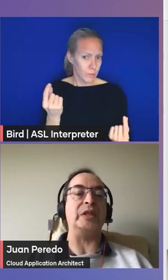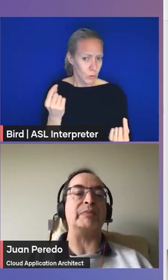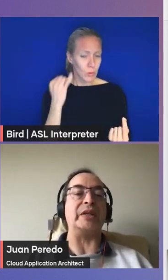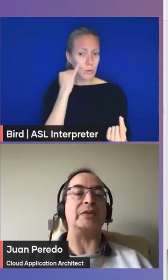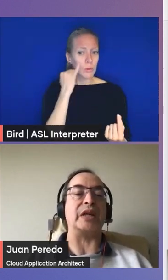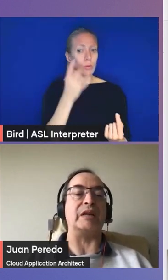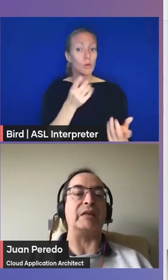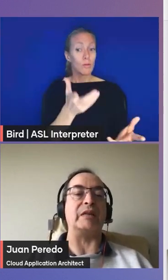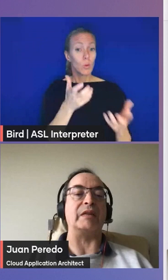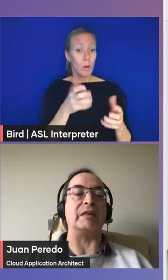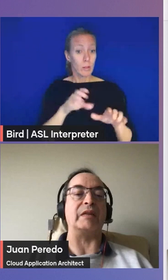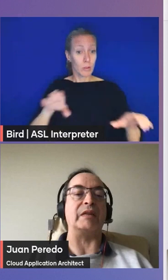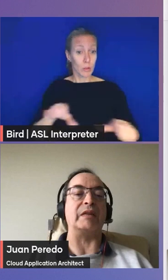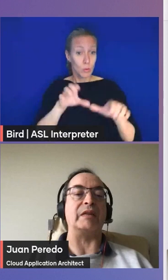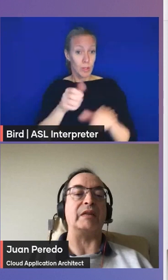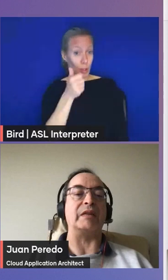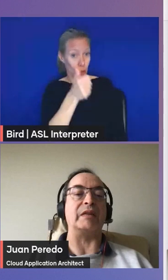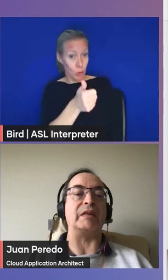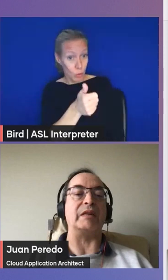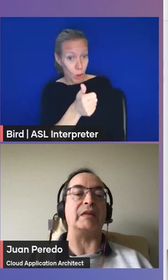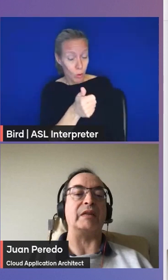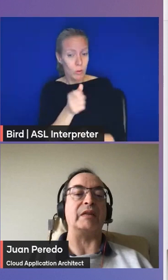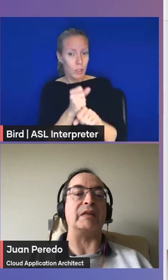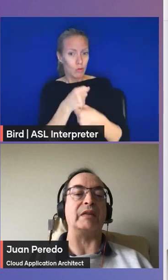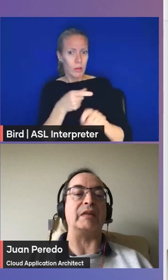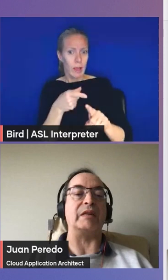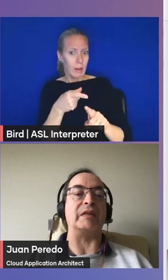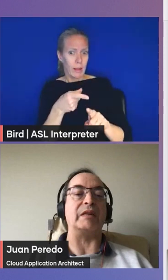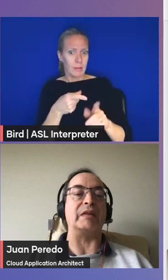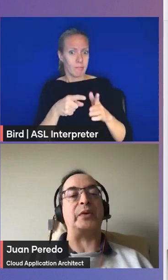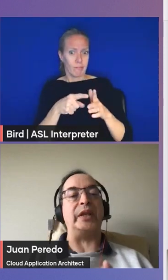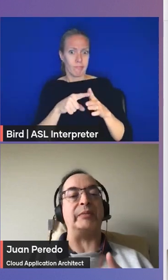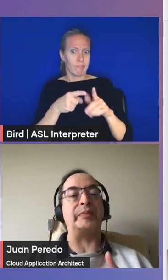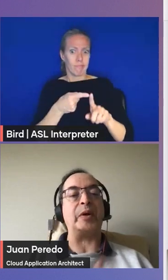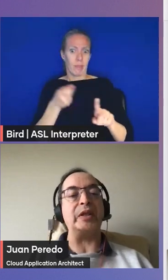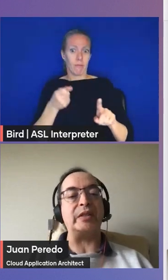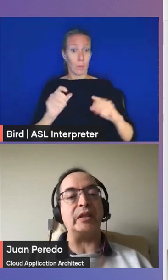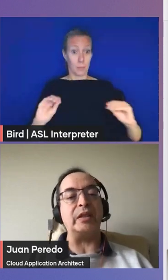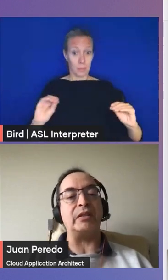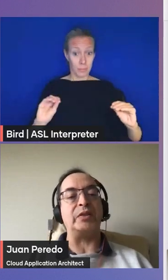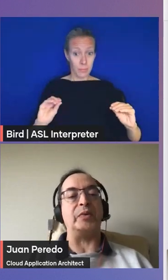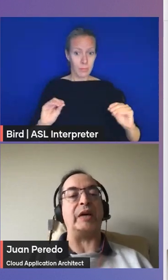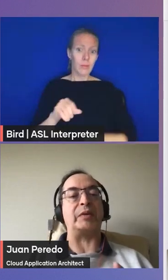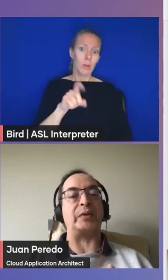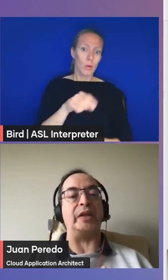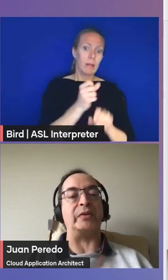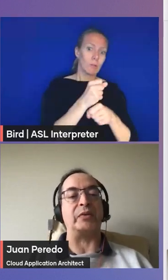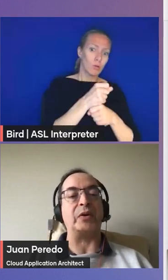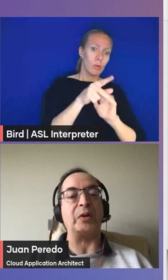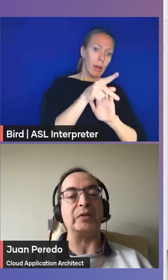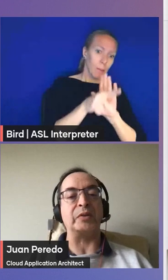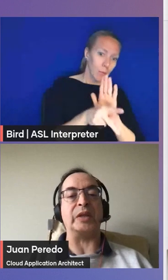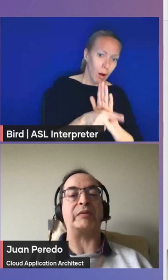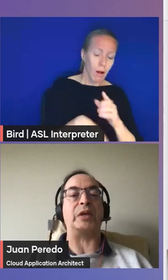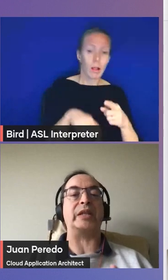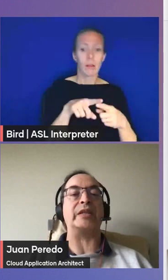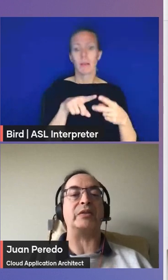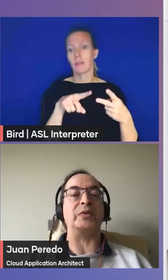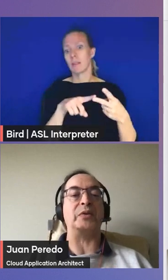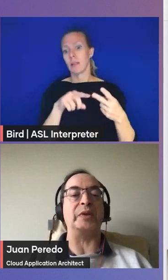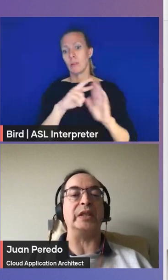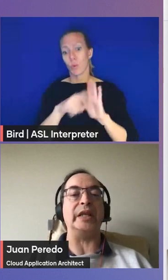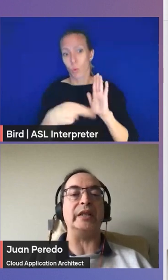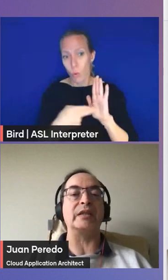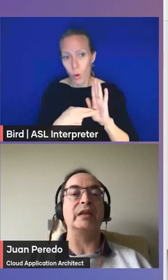do this by yourself and create it from scratch? Well, you would have to create policies, you have to create roles, you have to attach